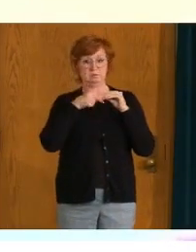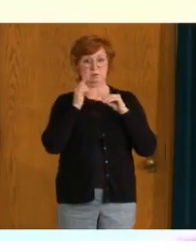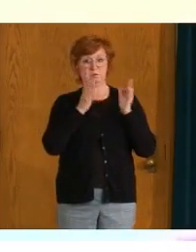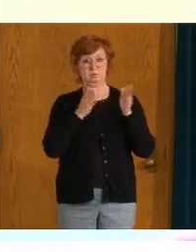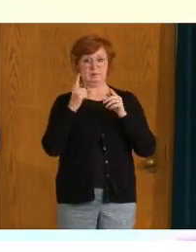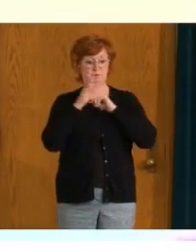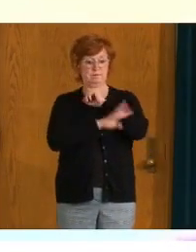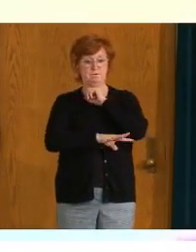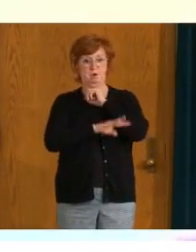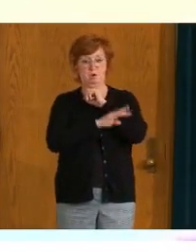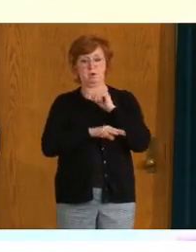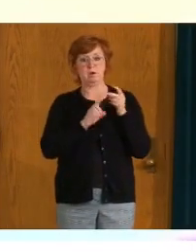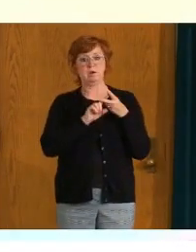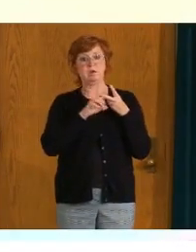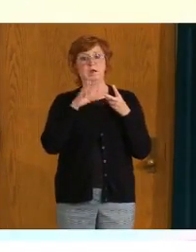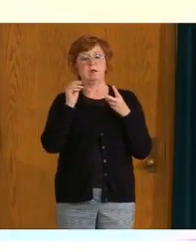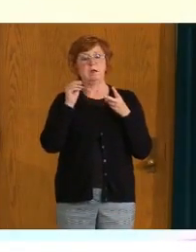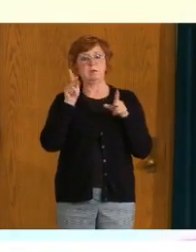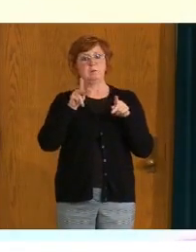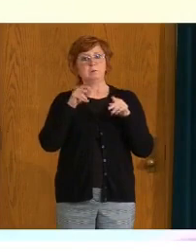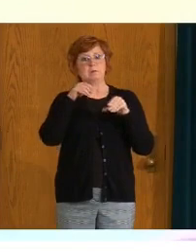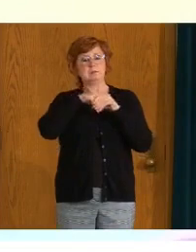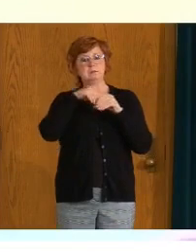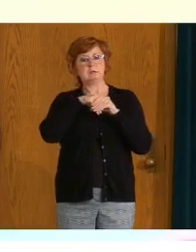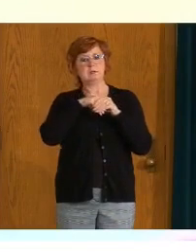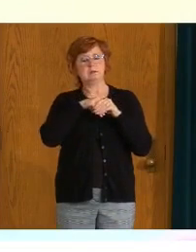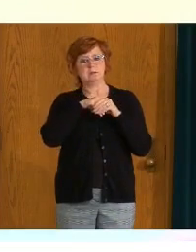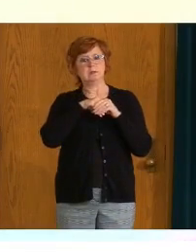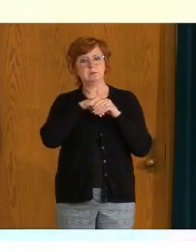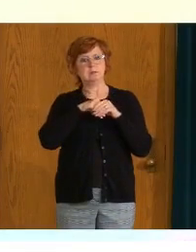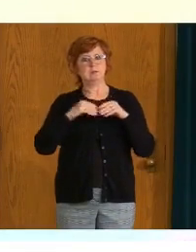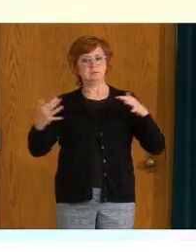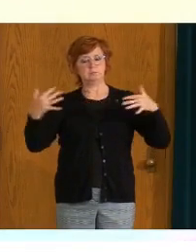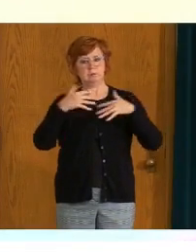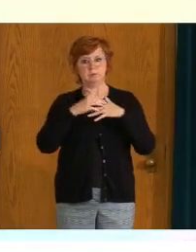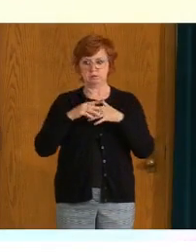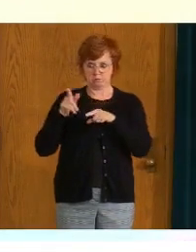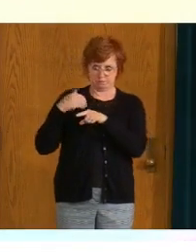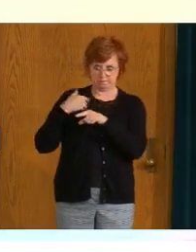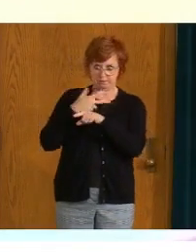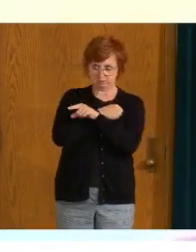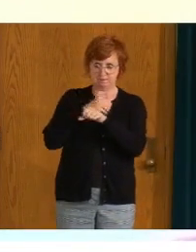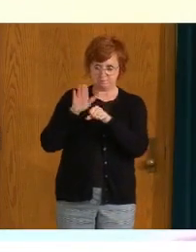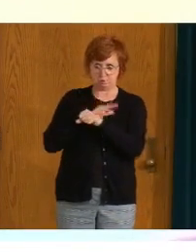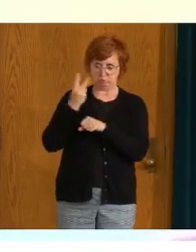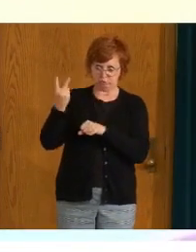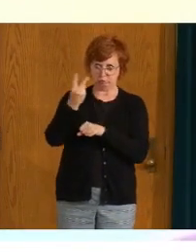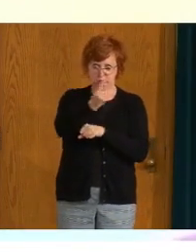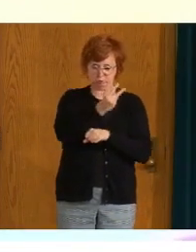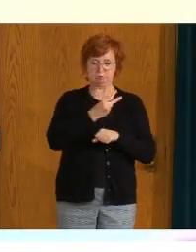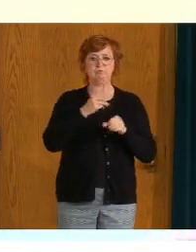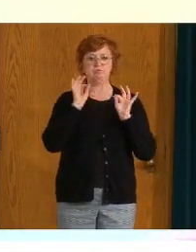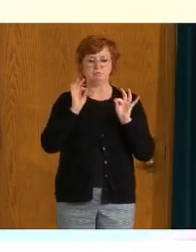meeting friends and family indoors, maybe reassuring everyone that everyone's fully vaccinated. I think those are things that we all